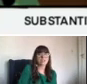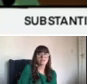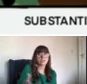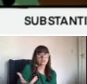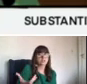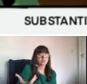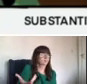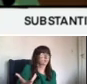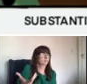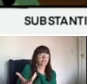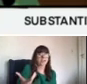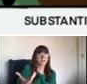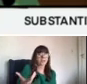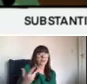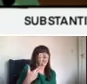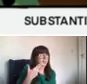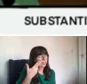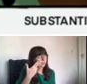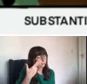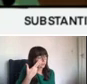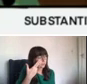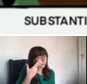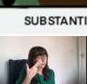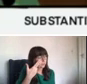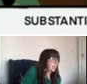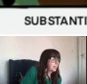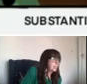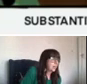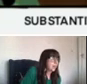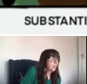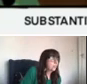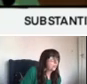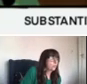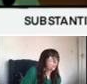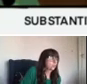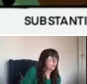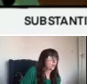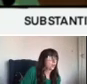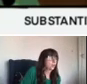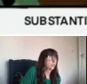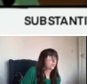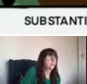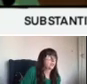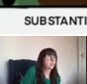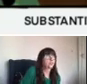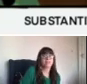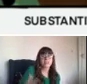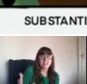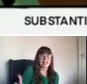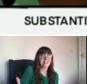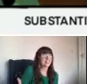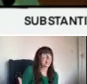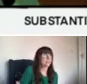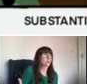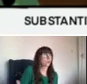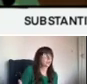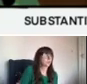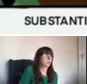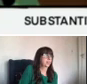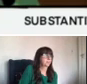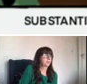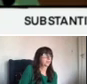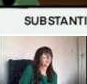As you can see, the results here quite clearly. And I thought of these as